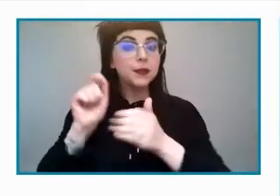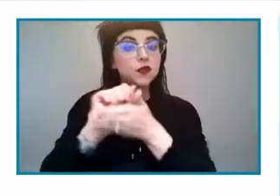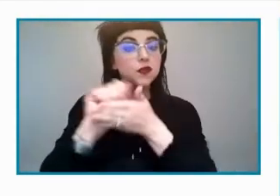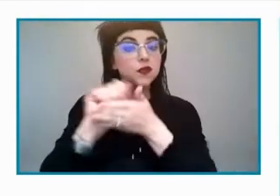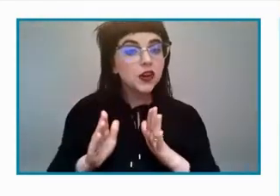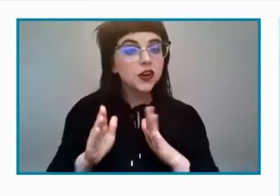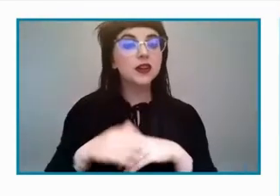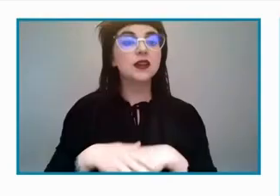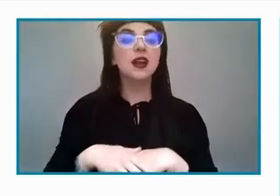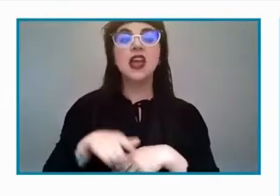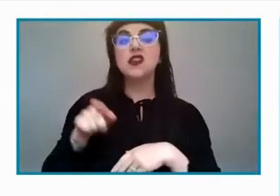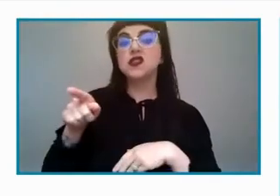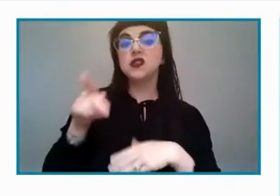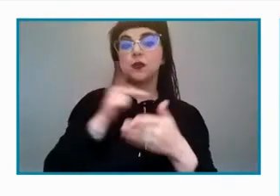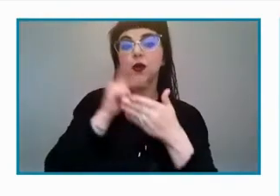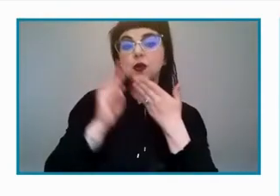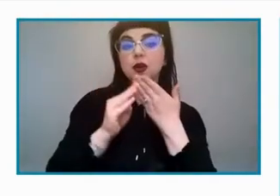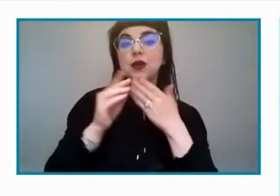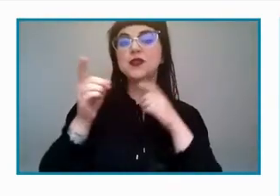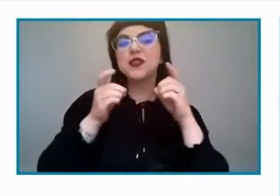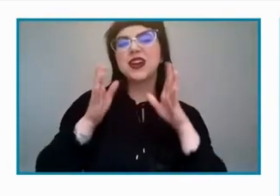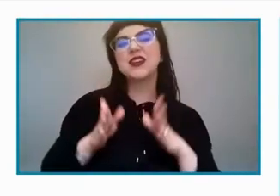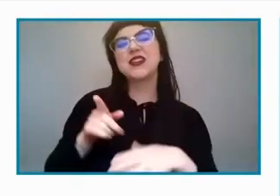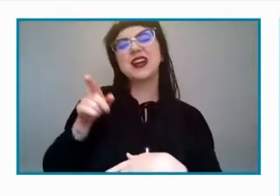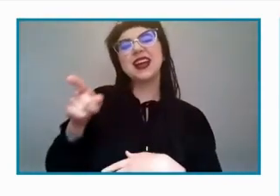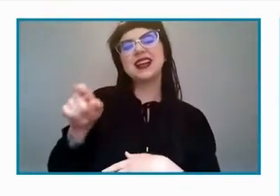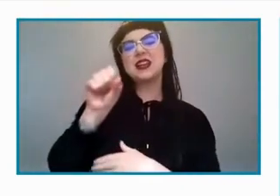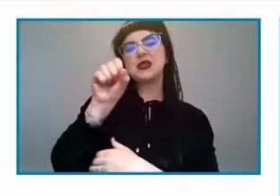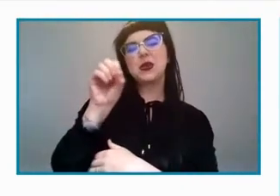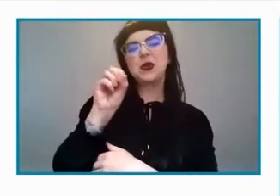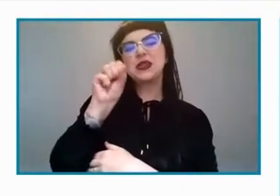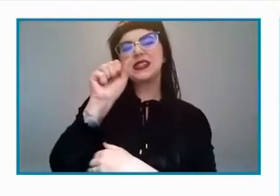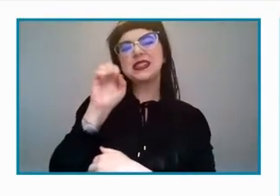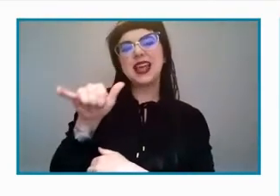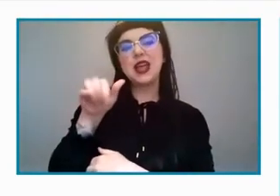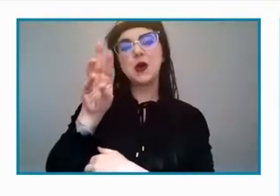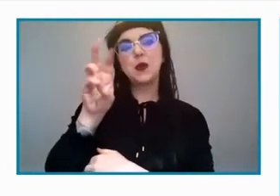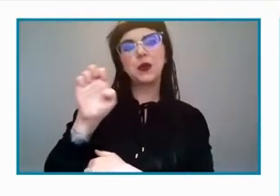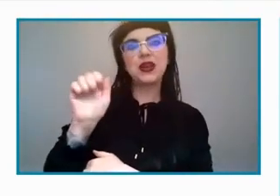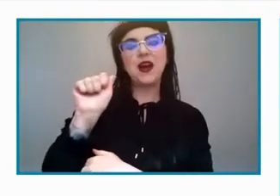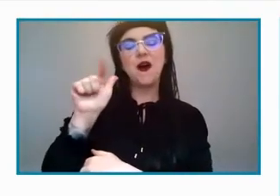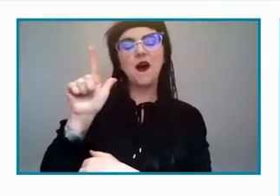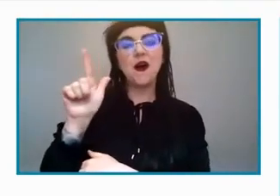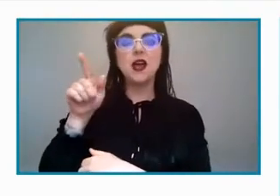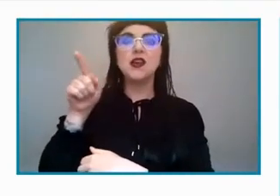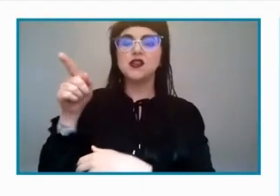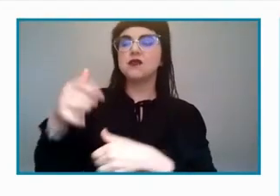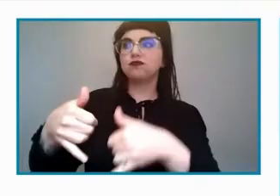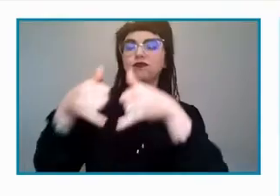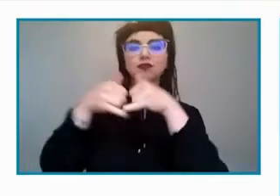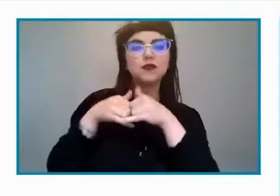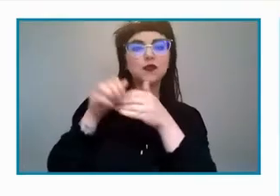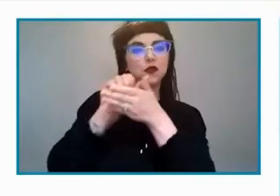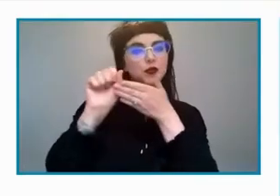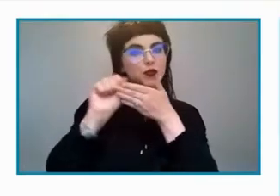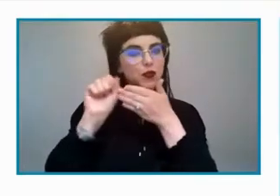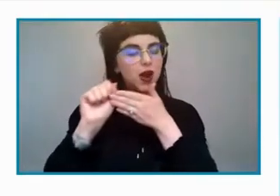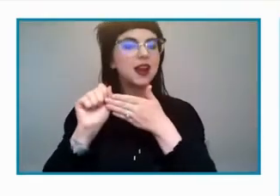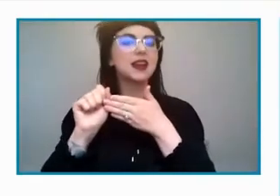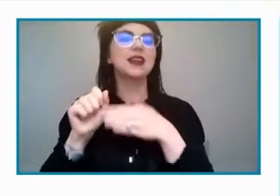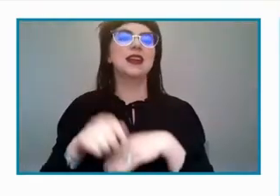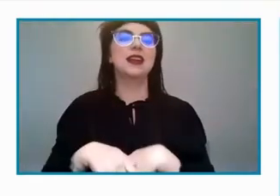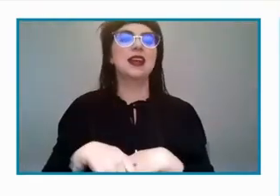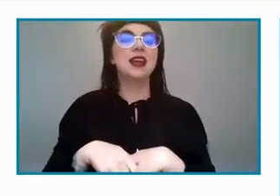Program Director of So Say We All. She's won writing awards from Slamdance Film Festival and Lonely Planet, and was also an